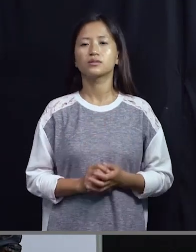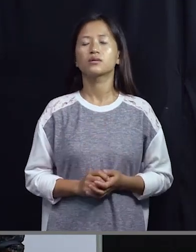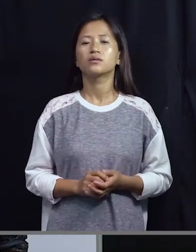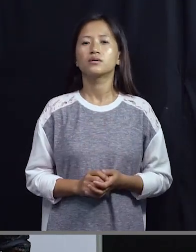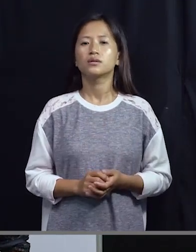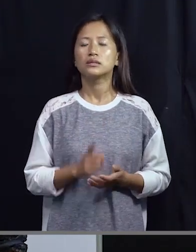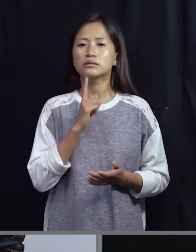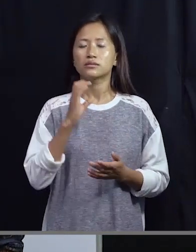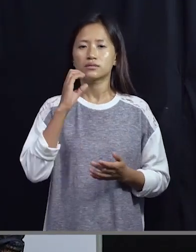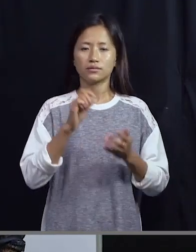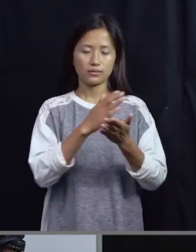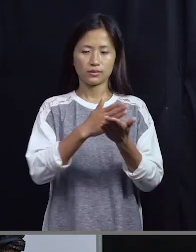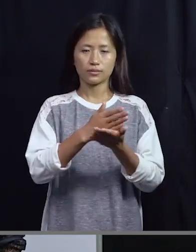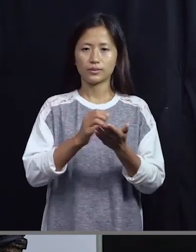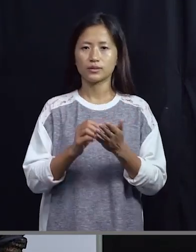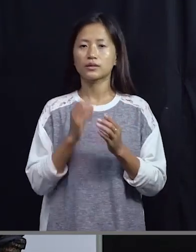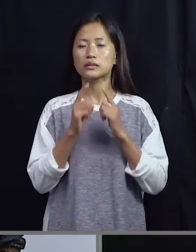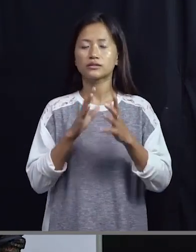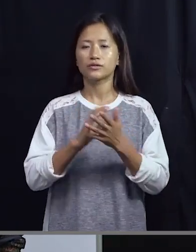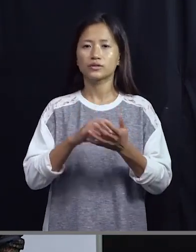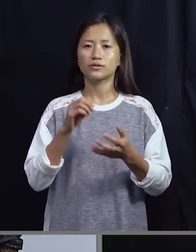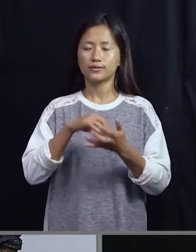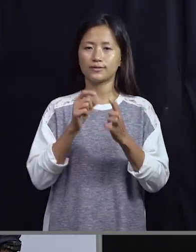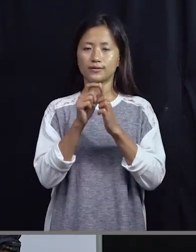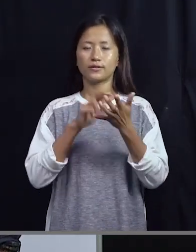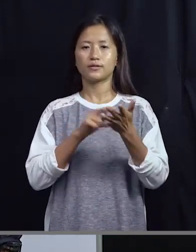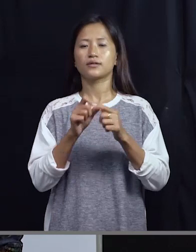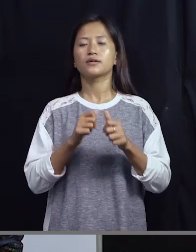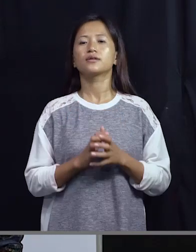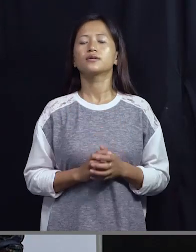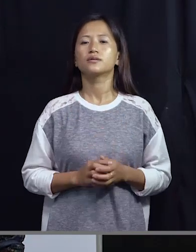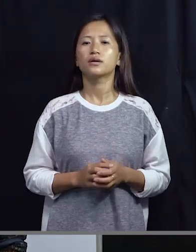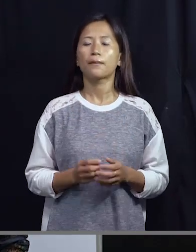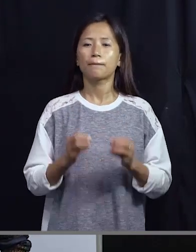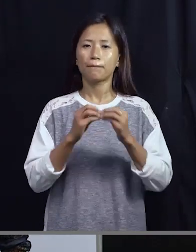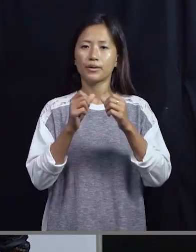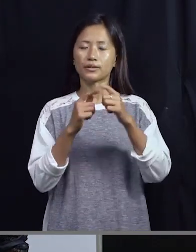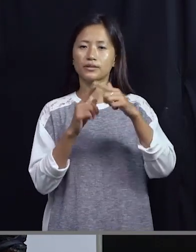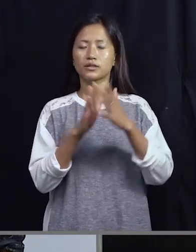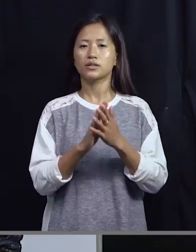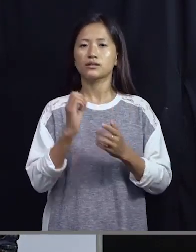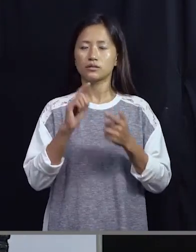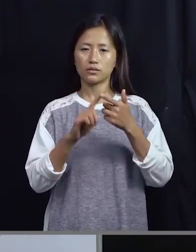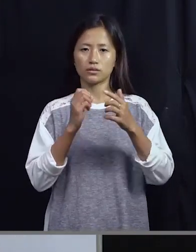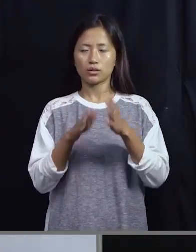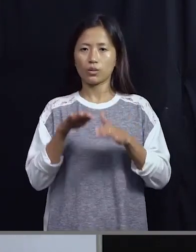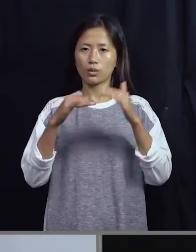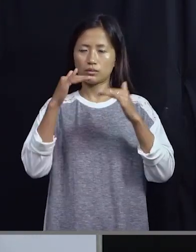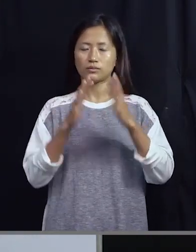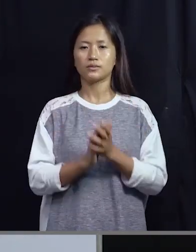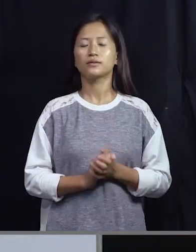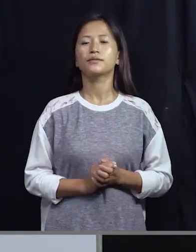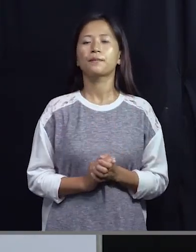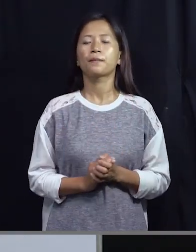the semi-conservative replication of DNA, they using the bacteria E. coli. So in